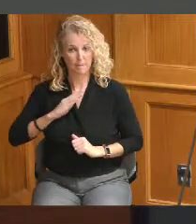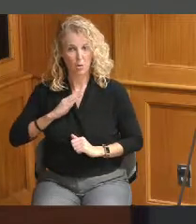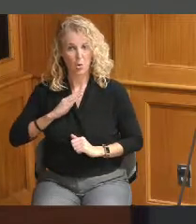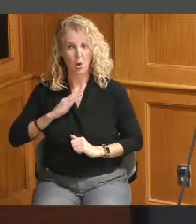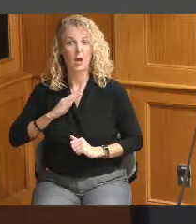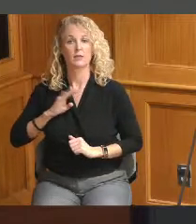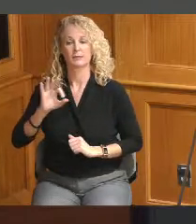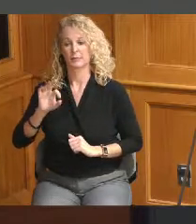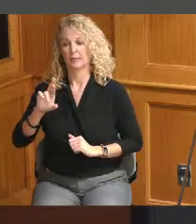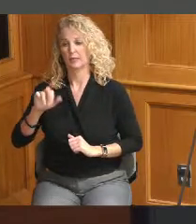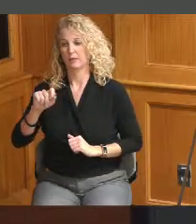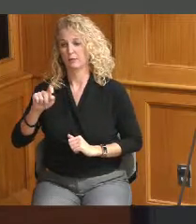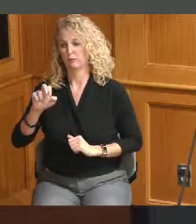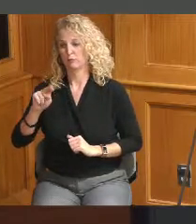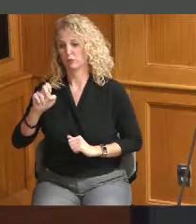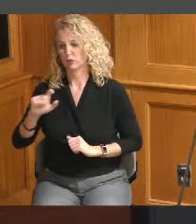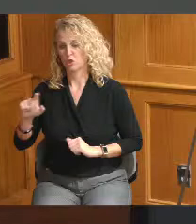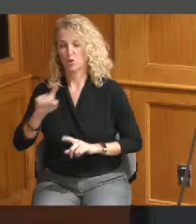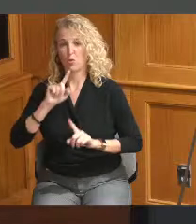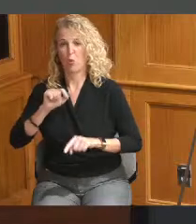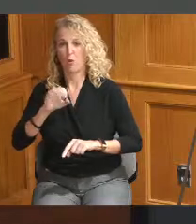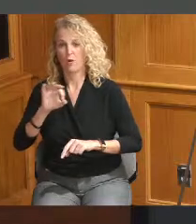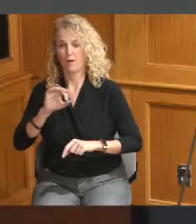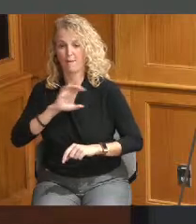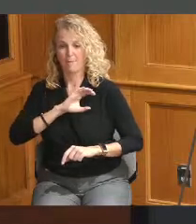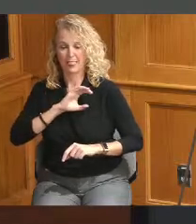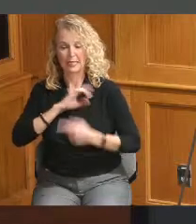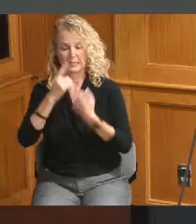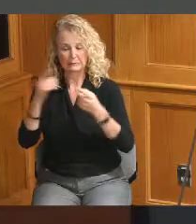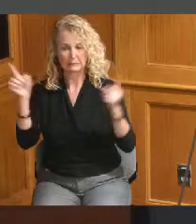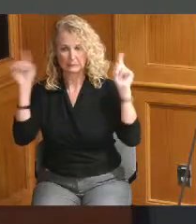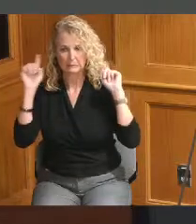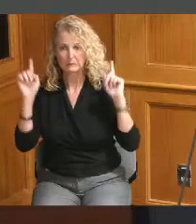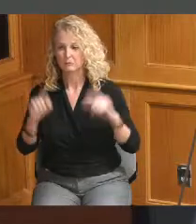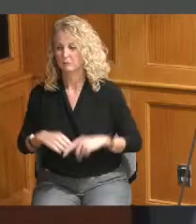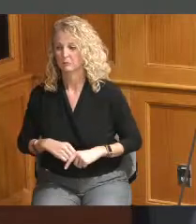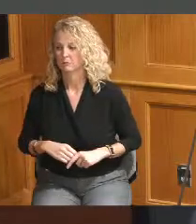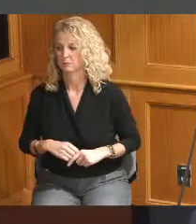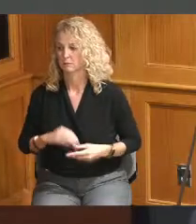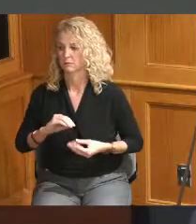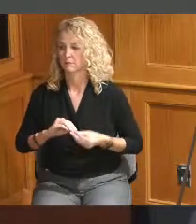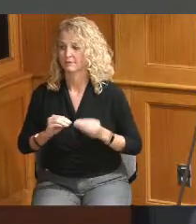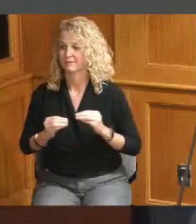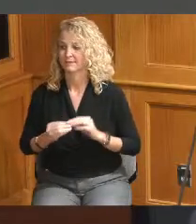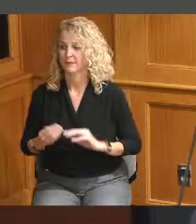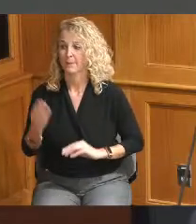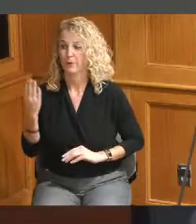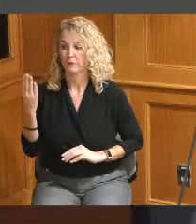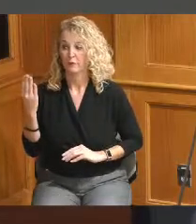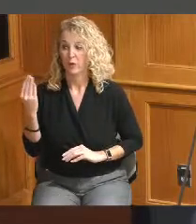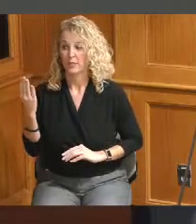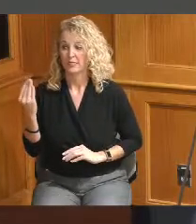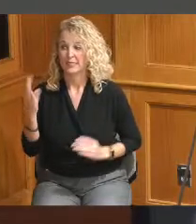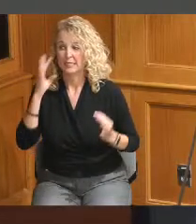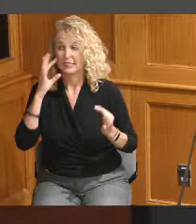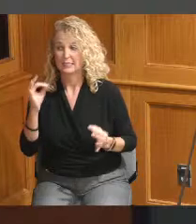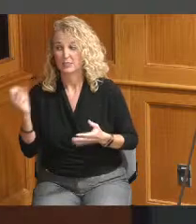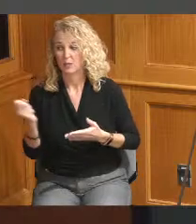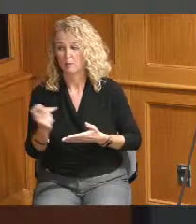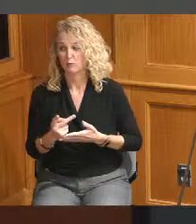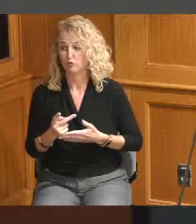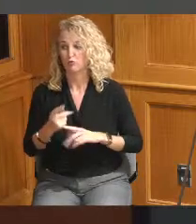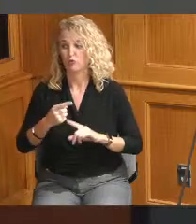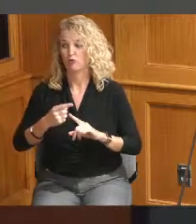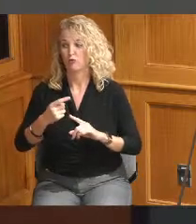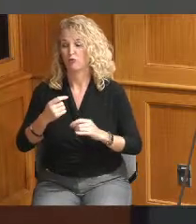Order of Police representing the Sheriff's Office enforcement sergeants and lieutenants. Item 14 is a resolution approving the